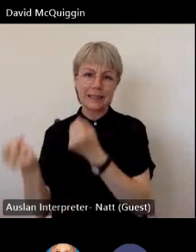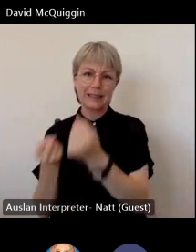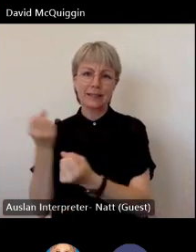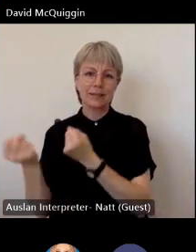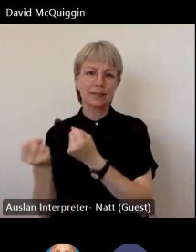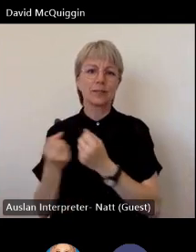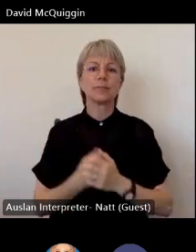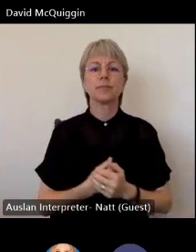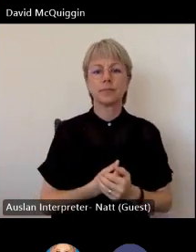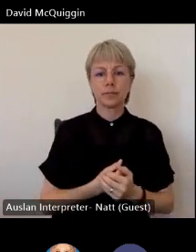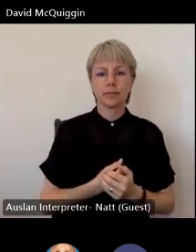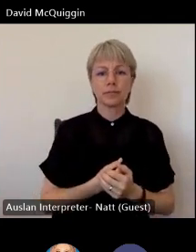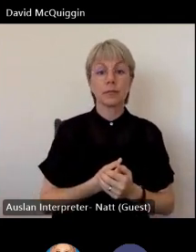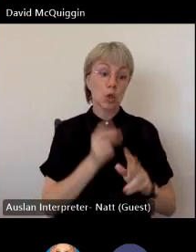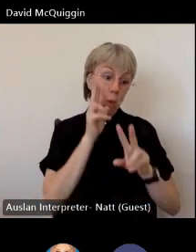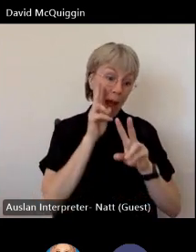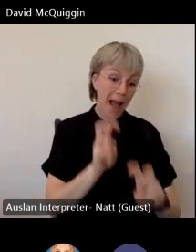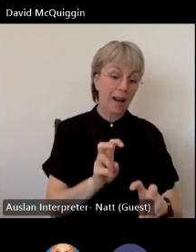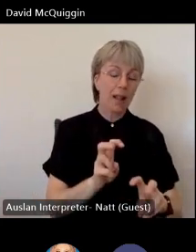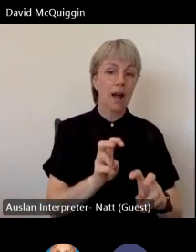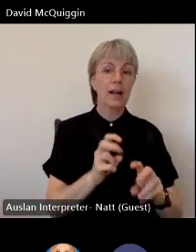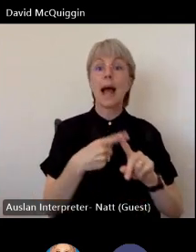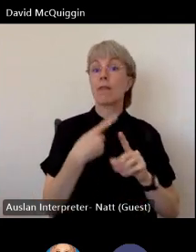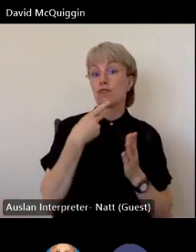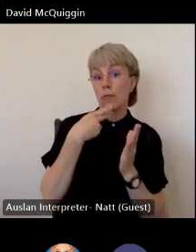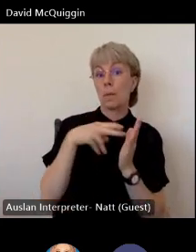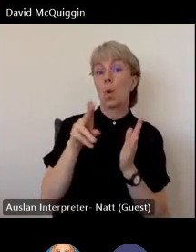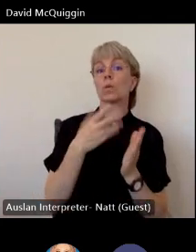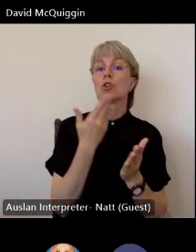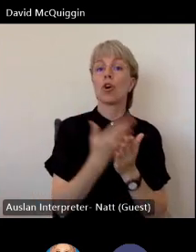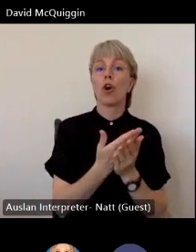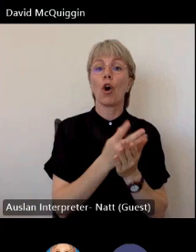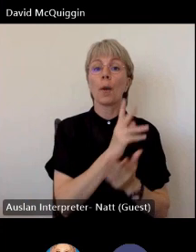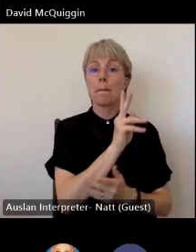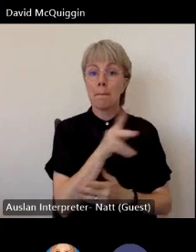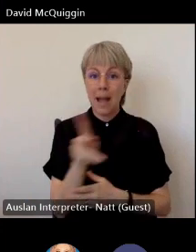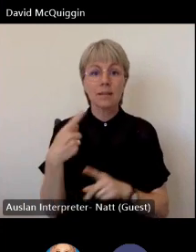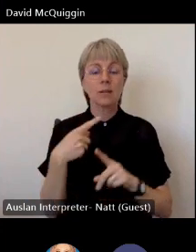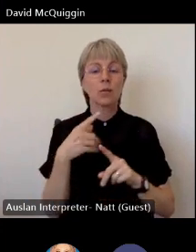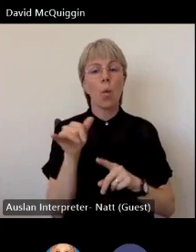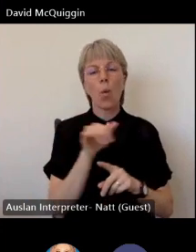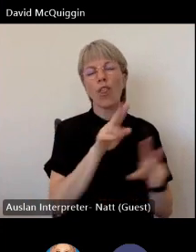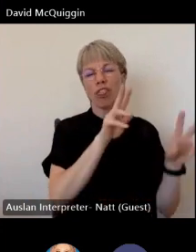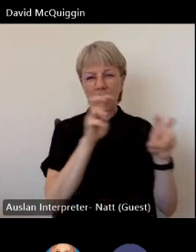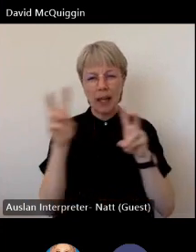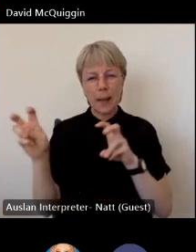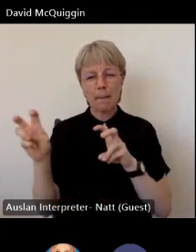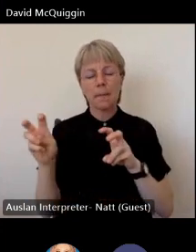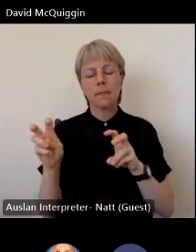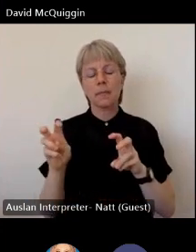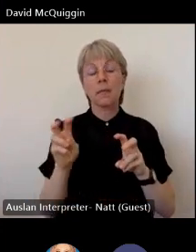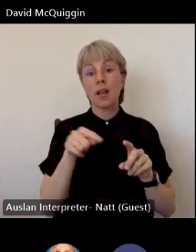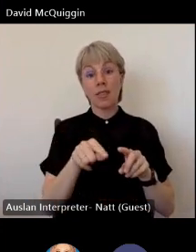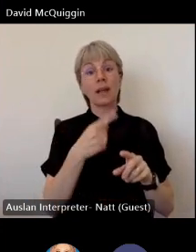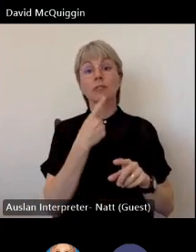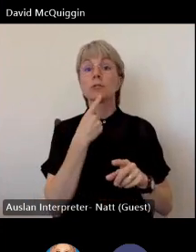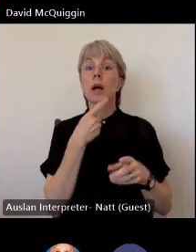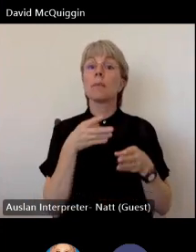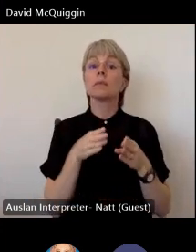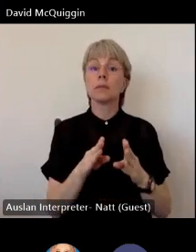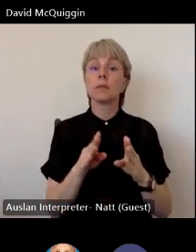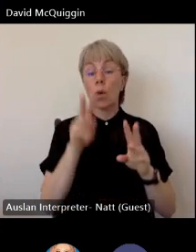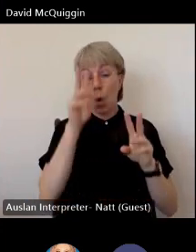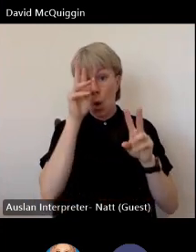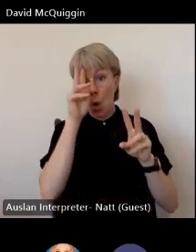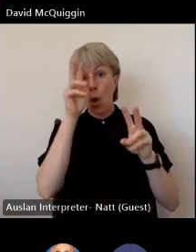and report on themes or patterns. And this is known as thematic analysis, influenced by Brown and